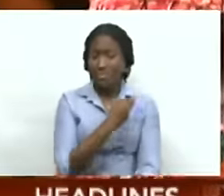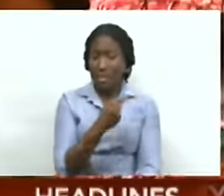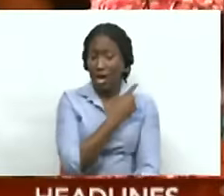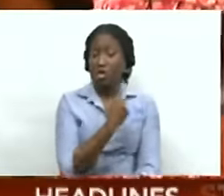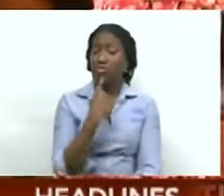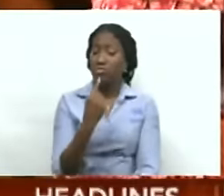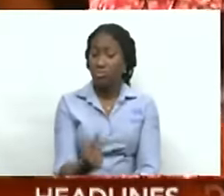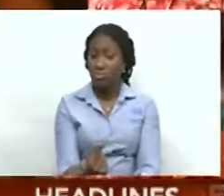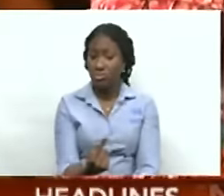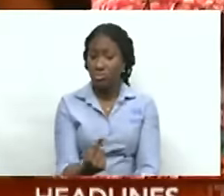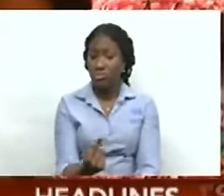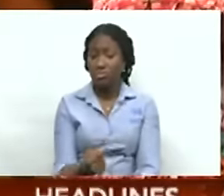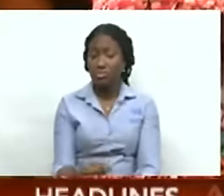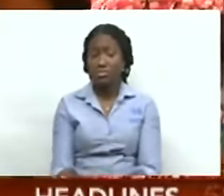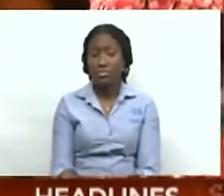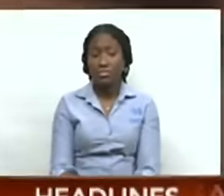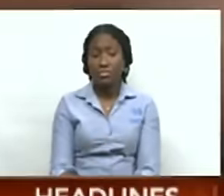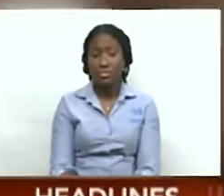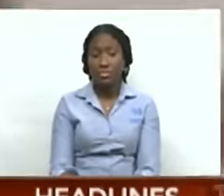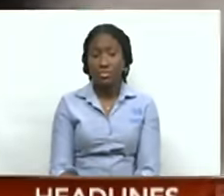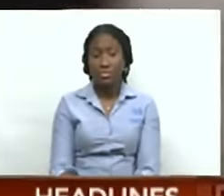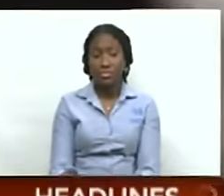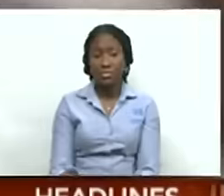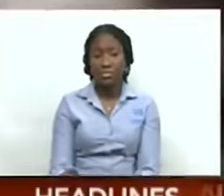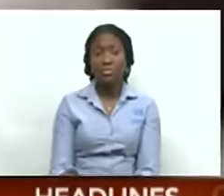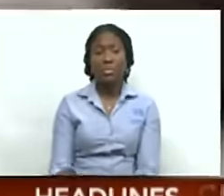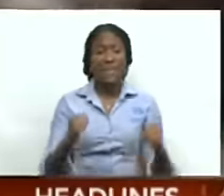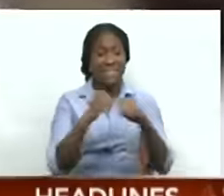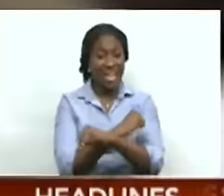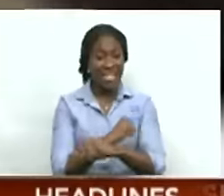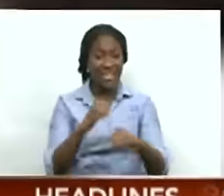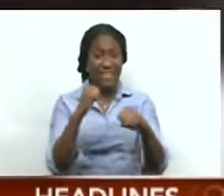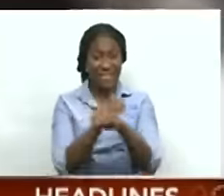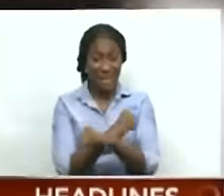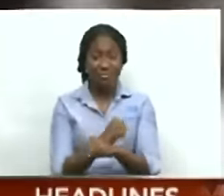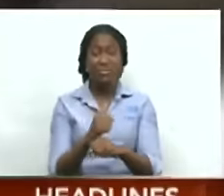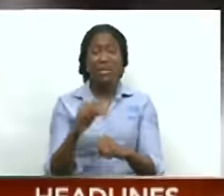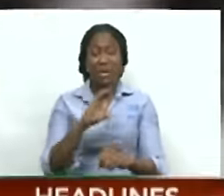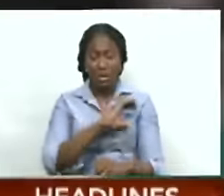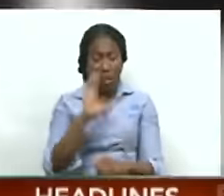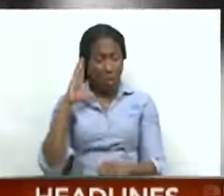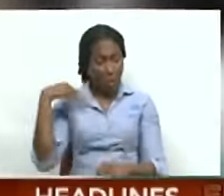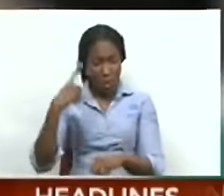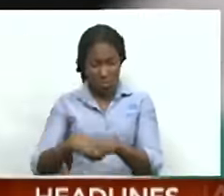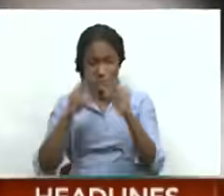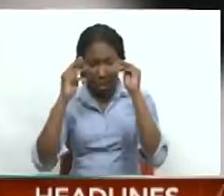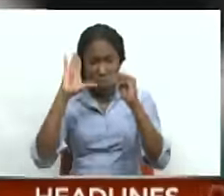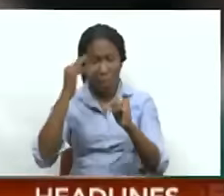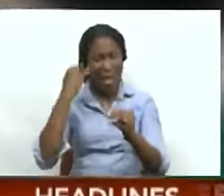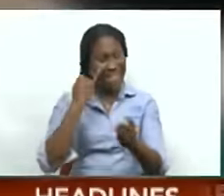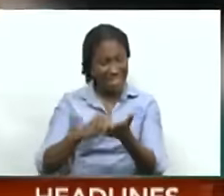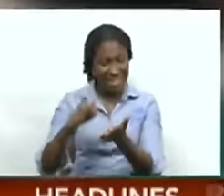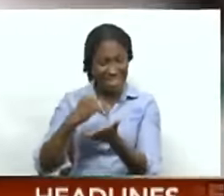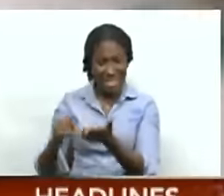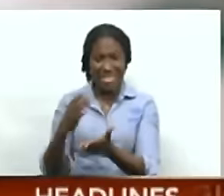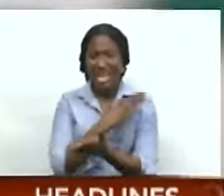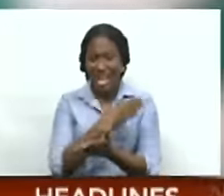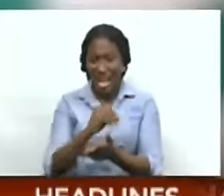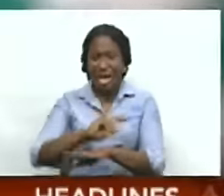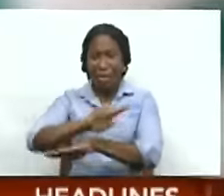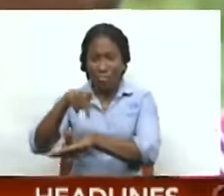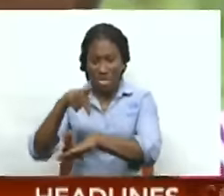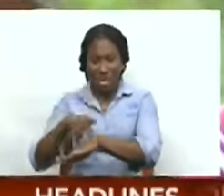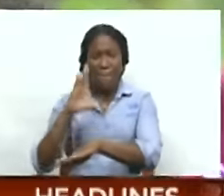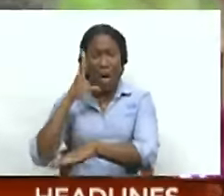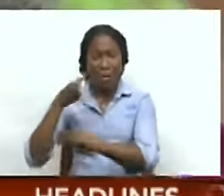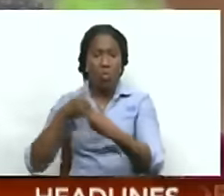CNC3 News that fights are routinely investigated and the principal takes the lead on this. CNC3